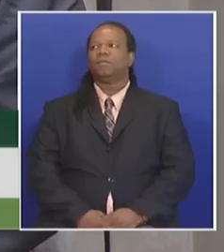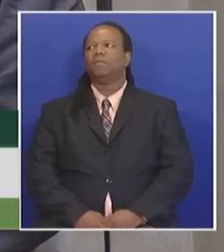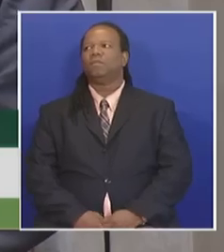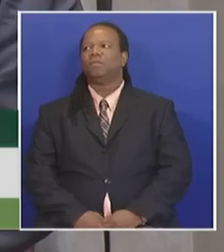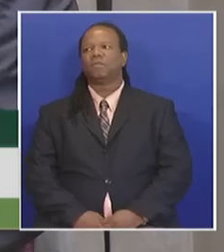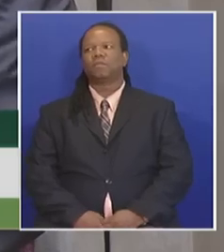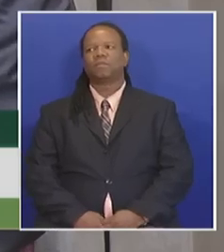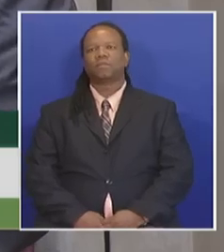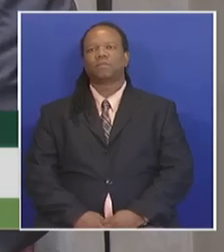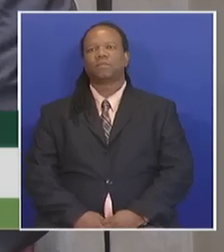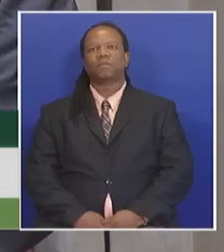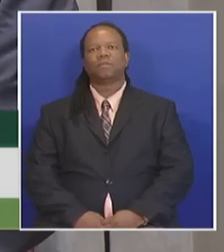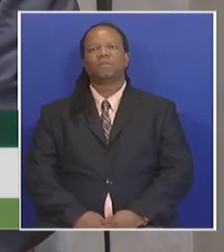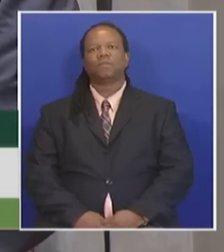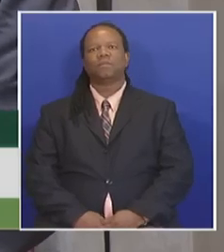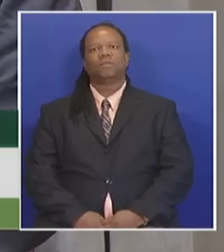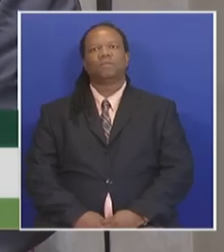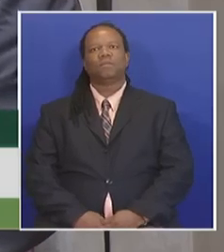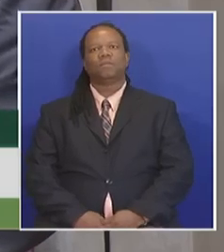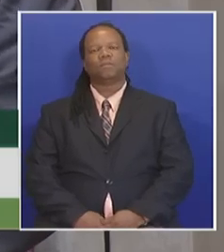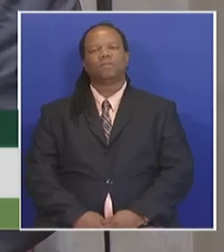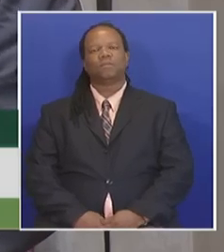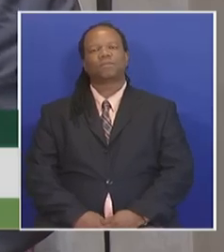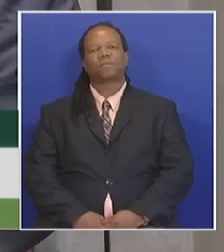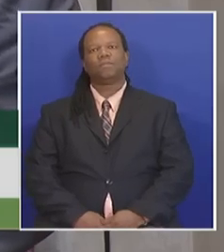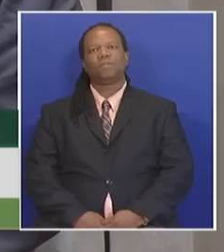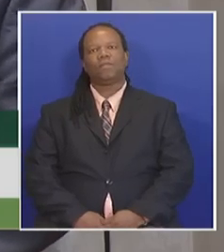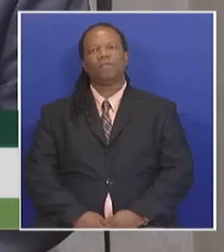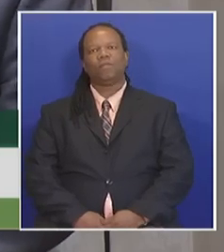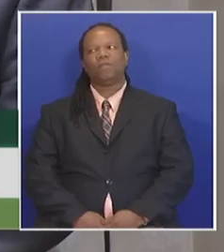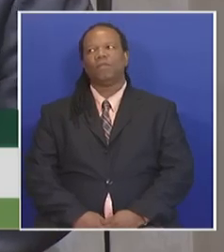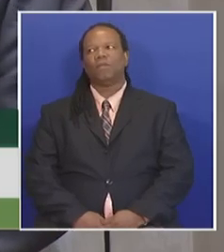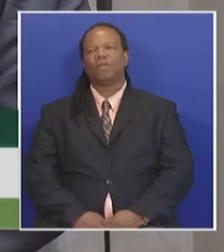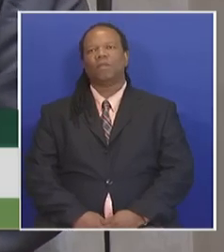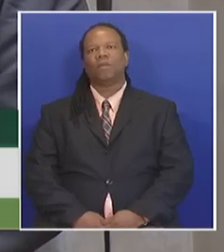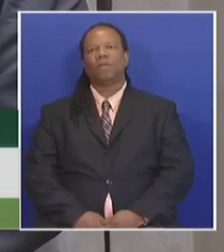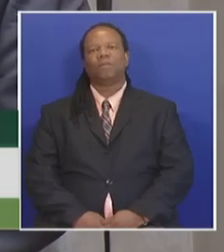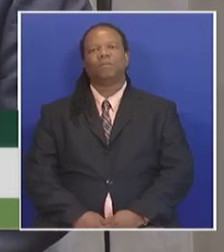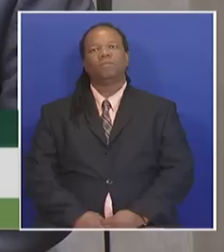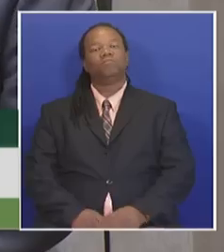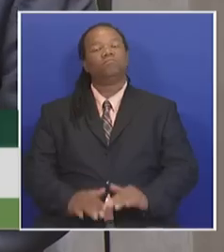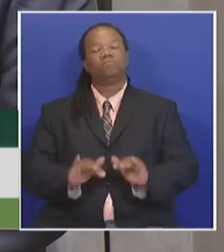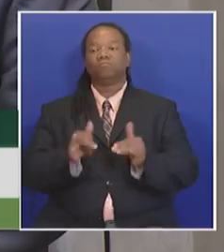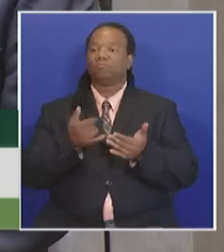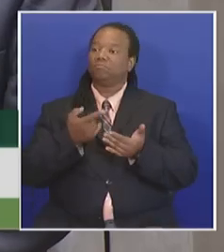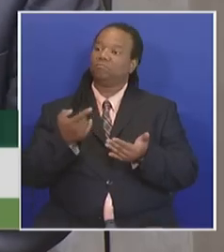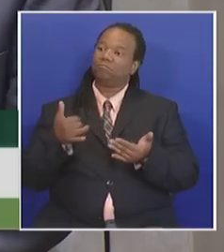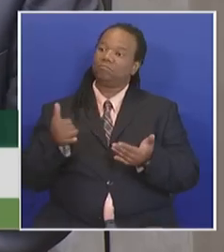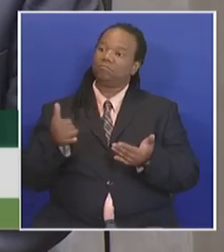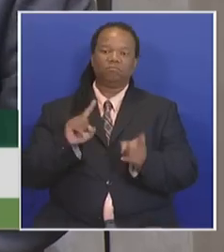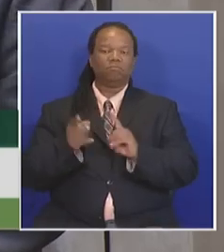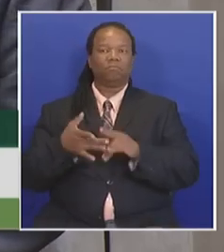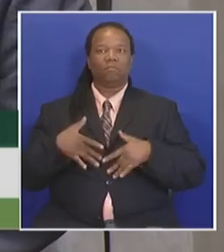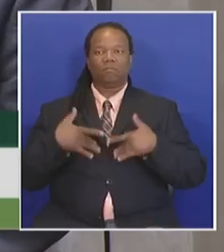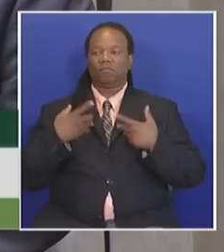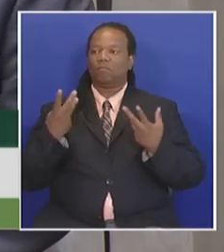tekanyetso yeo itla holago setšhaba ka moka. Let's talk